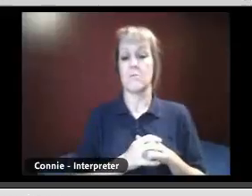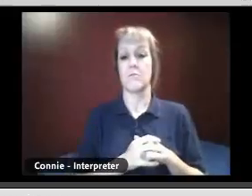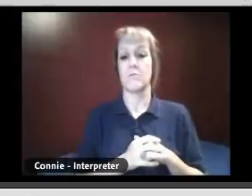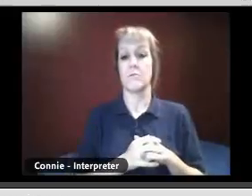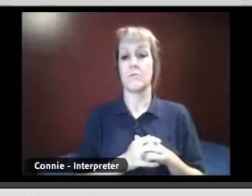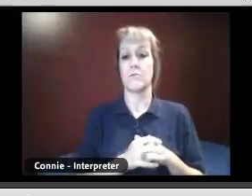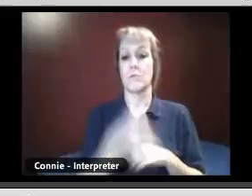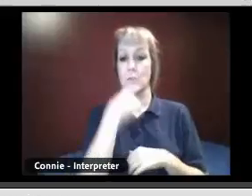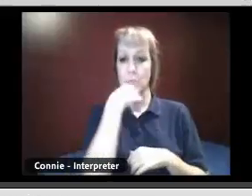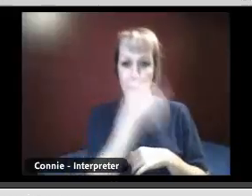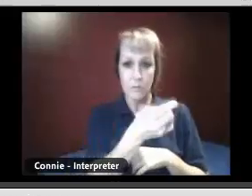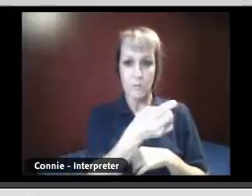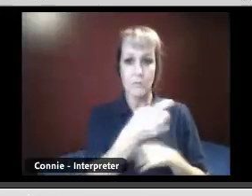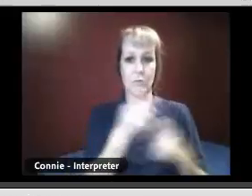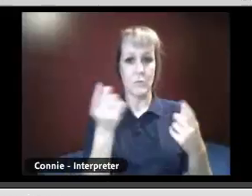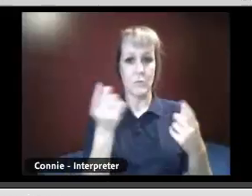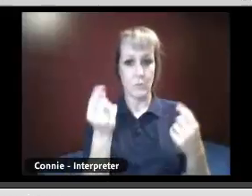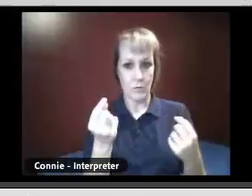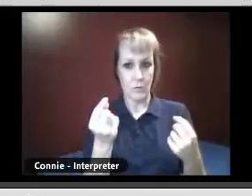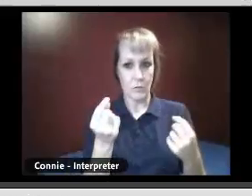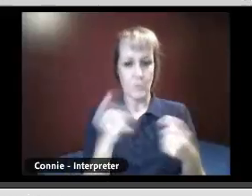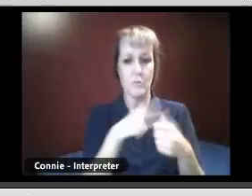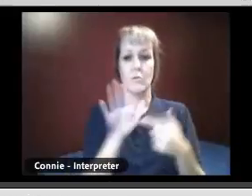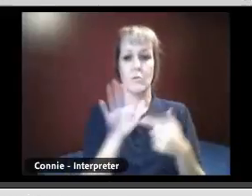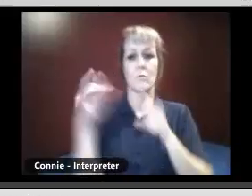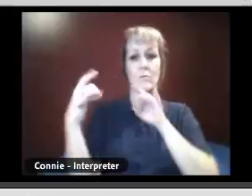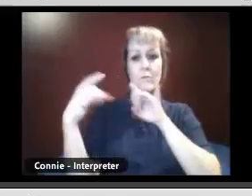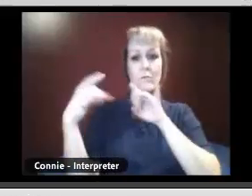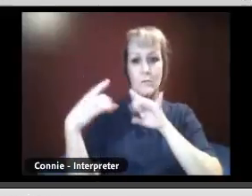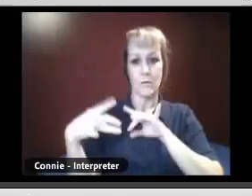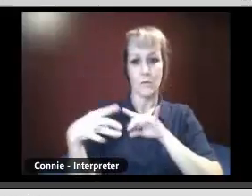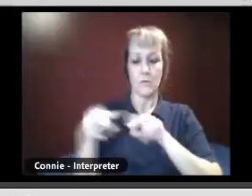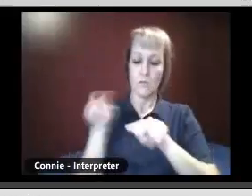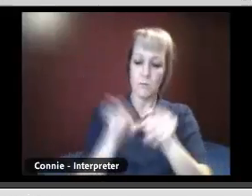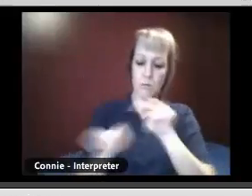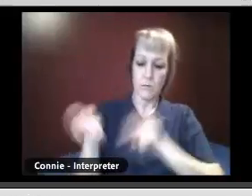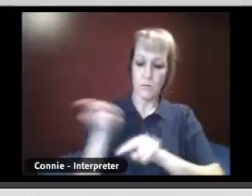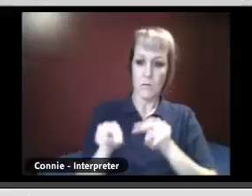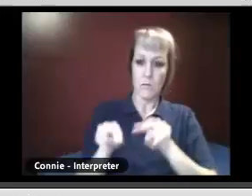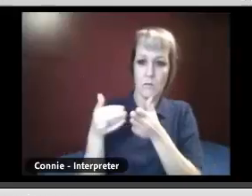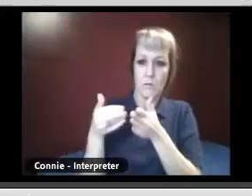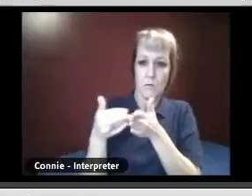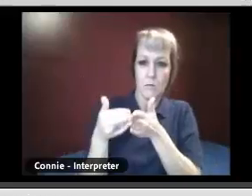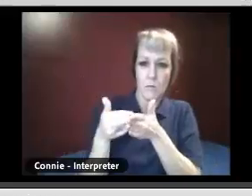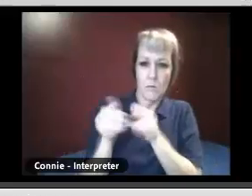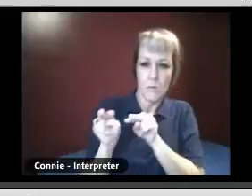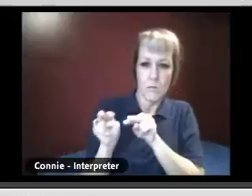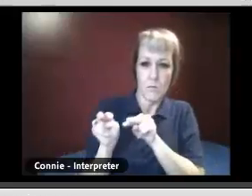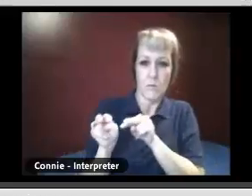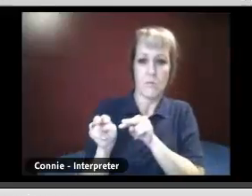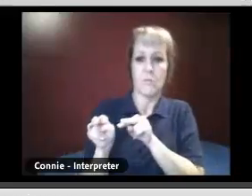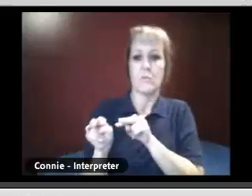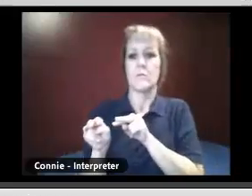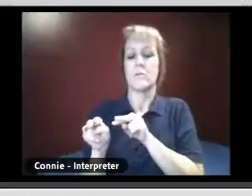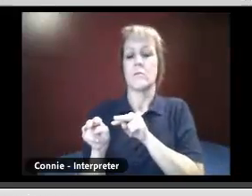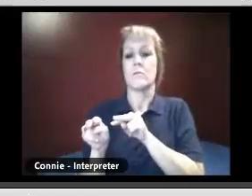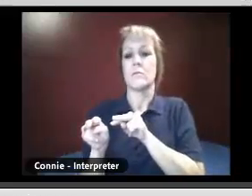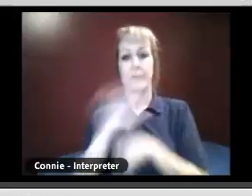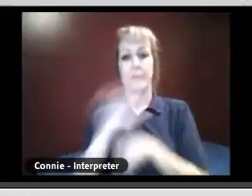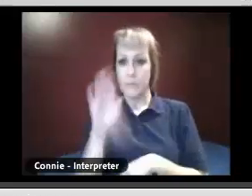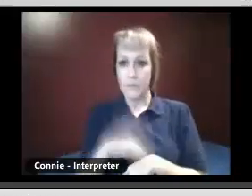direct their efforts, your feedback and your monitoring is going to be a lot more close because, again, they've never done